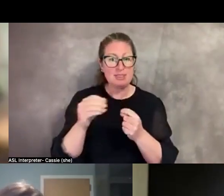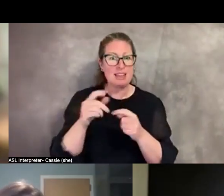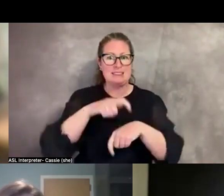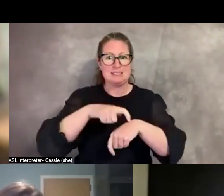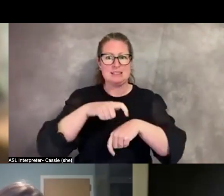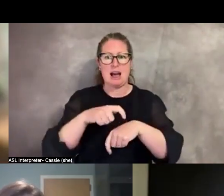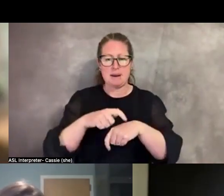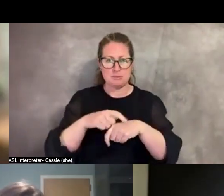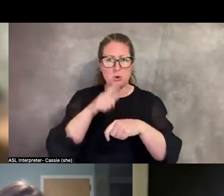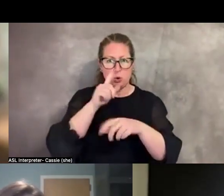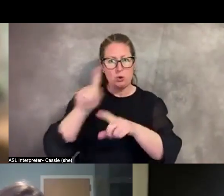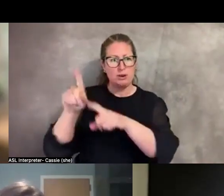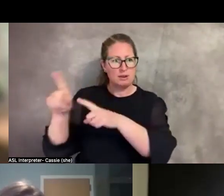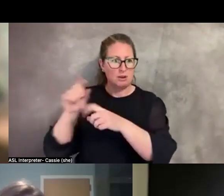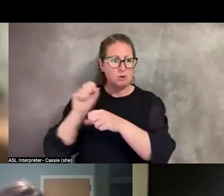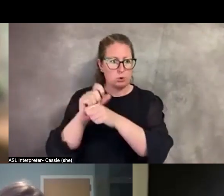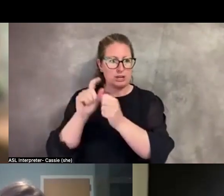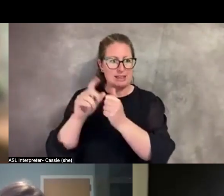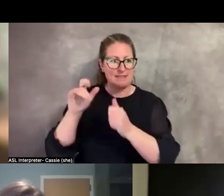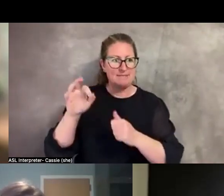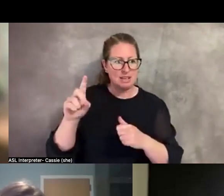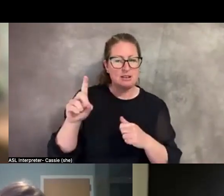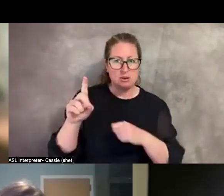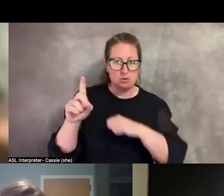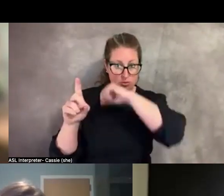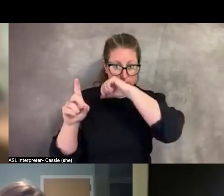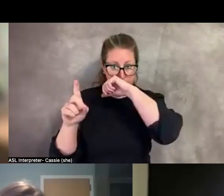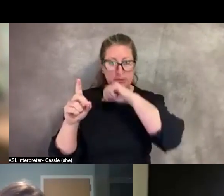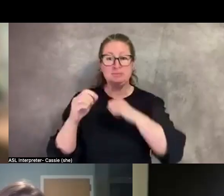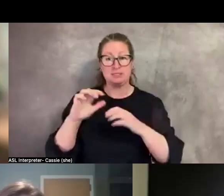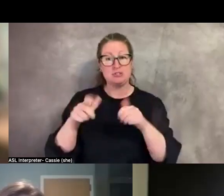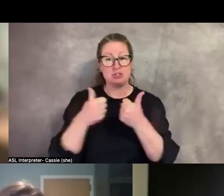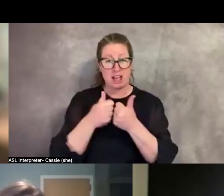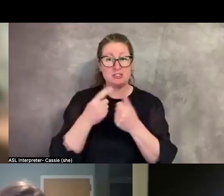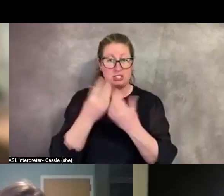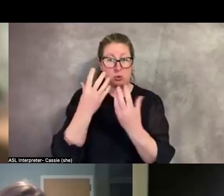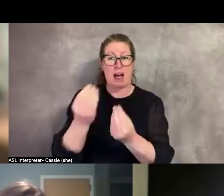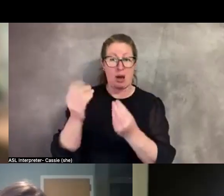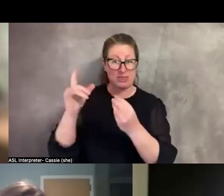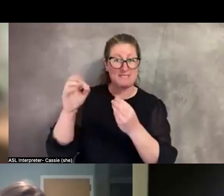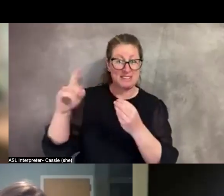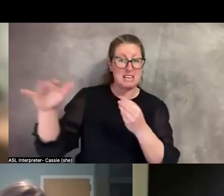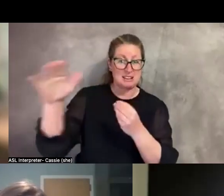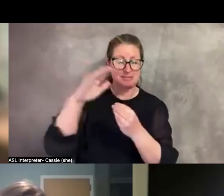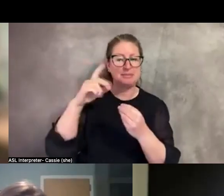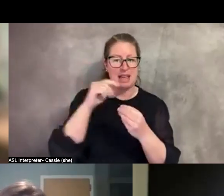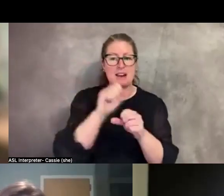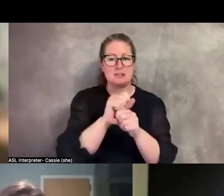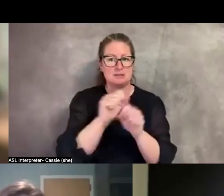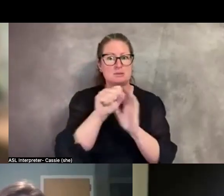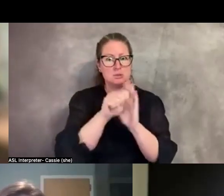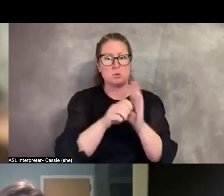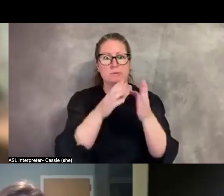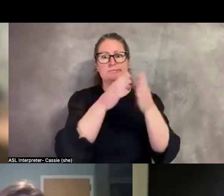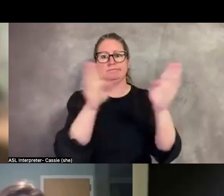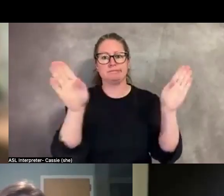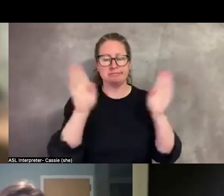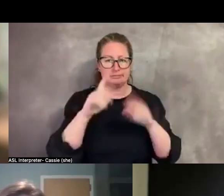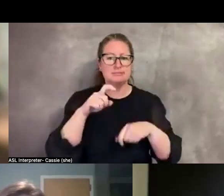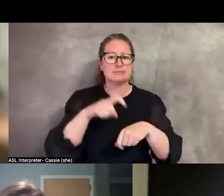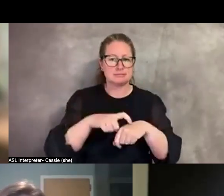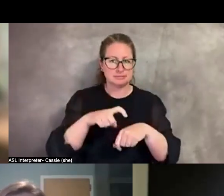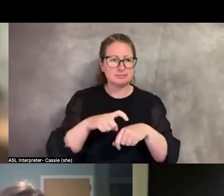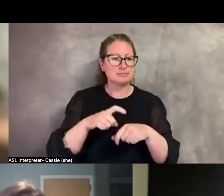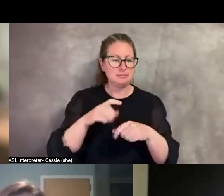in the field. It's really challenging to do this work in the field all the way across the state. And so our team does need adequate time to devote to